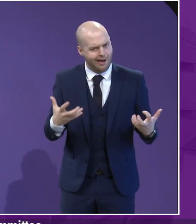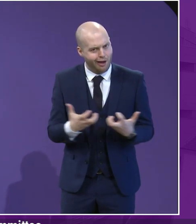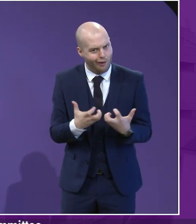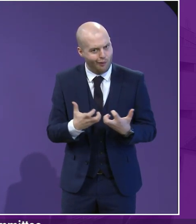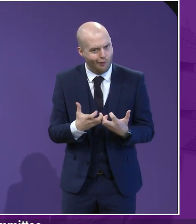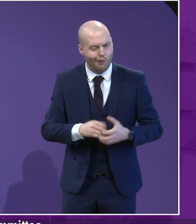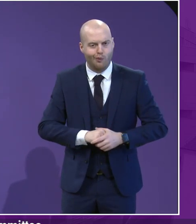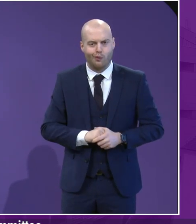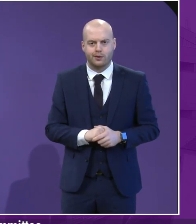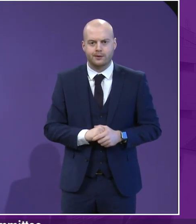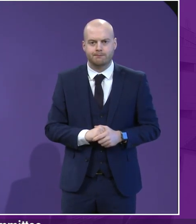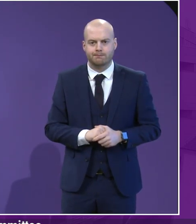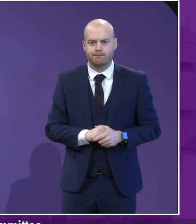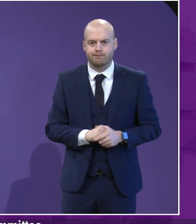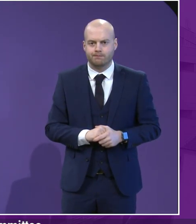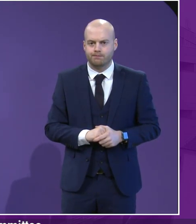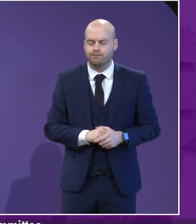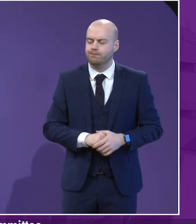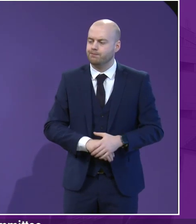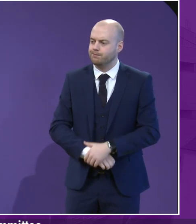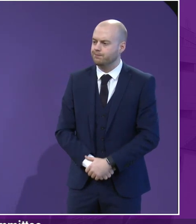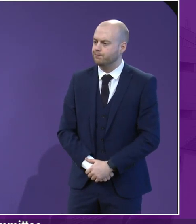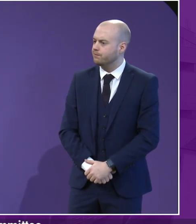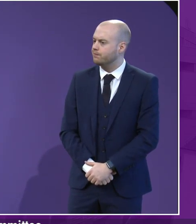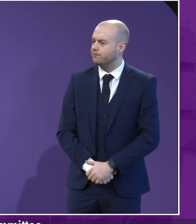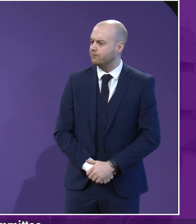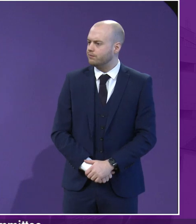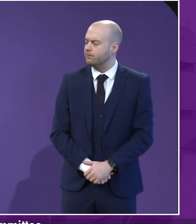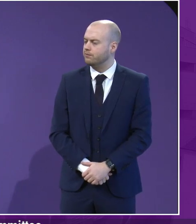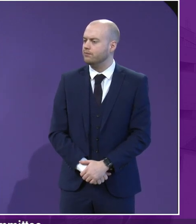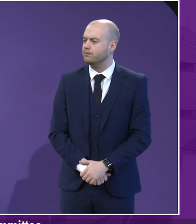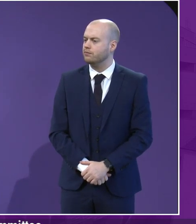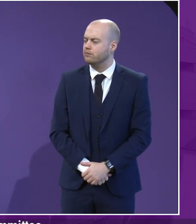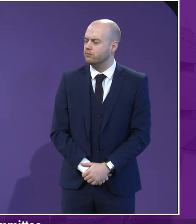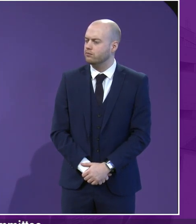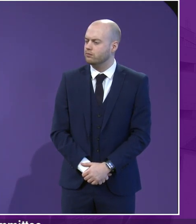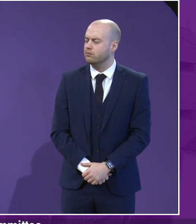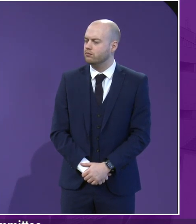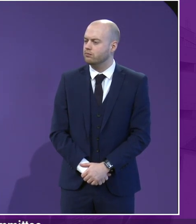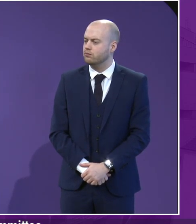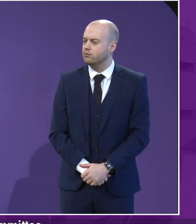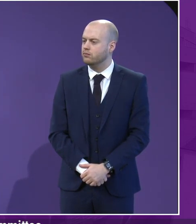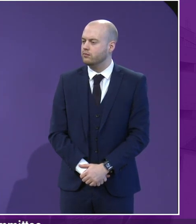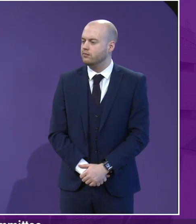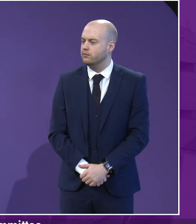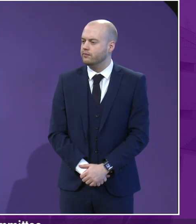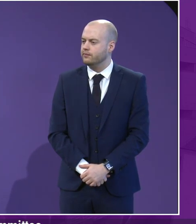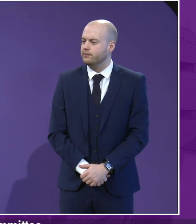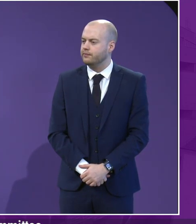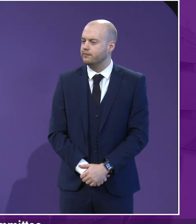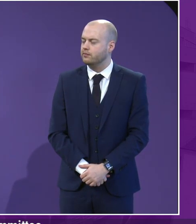which have managed to bridge that gap and access, open up the other wider aspects of the student experience?